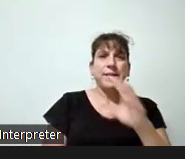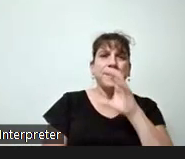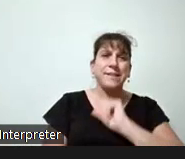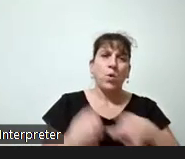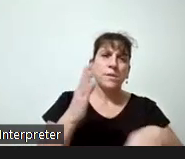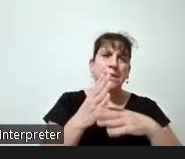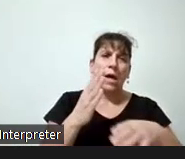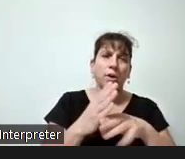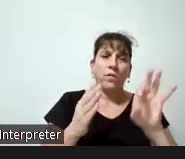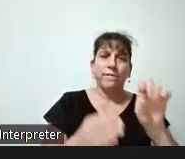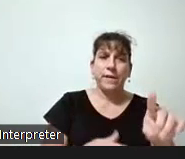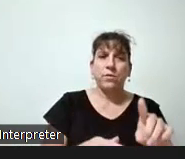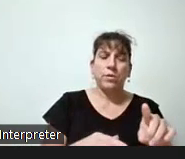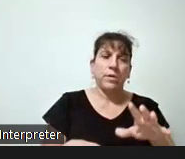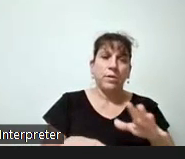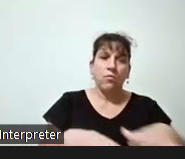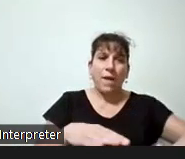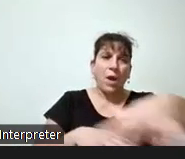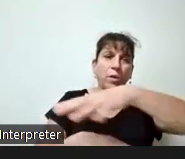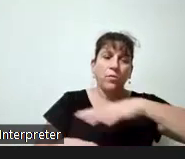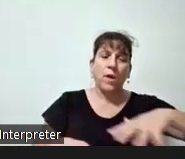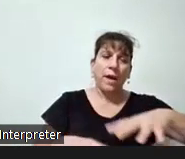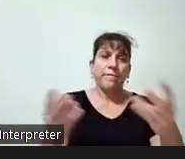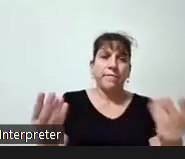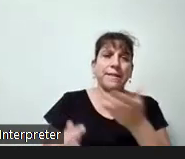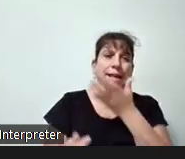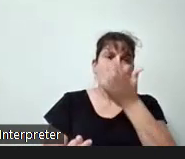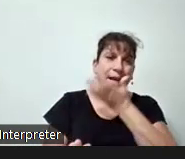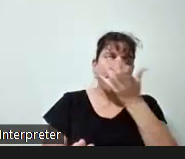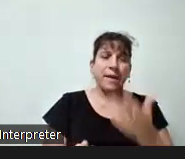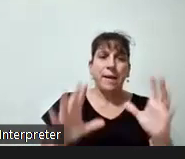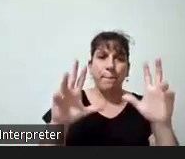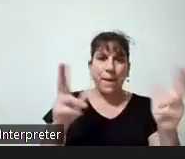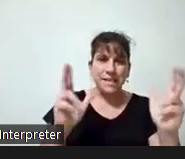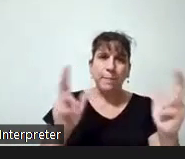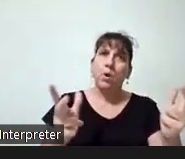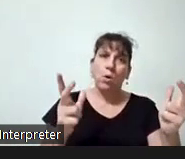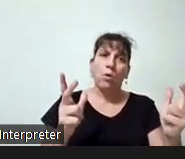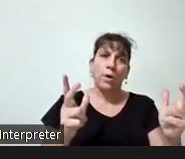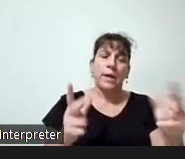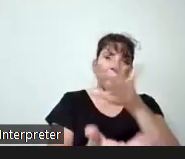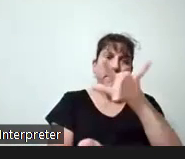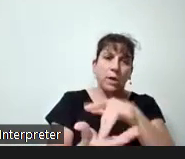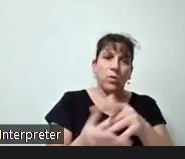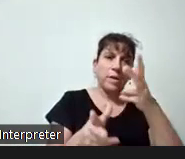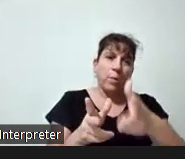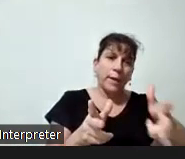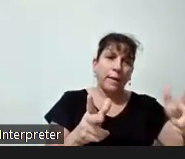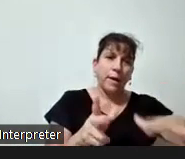And otherwise around that, you have your landscaping, your basketball court in the middle, and your parking lots all